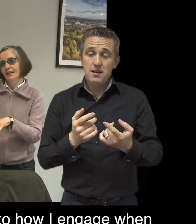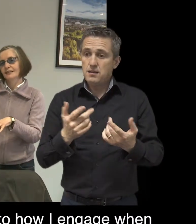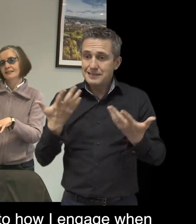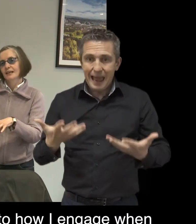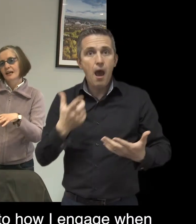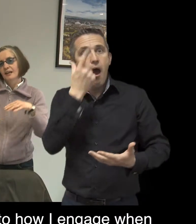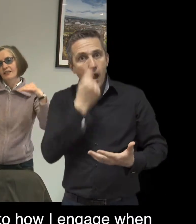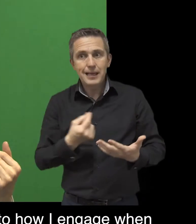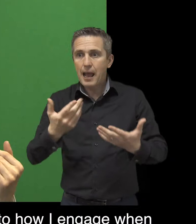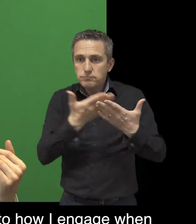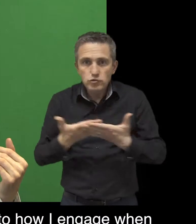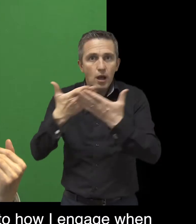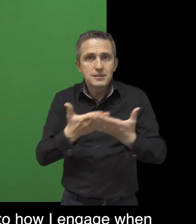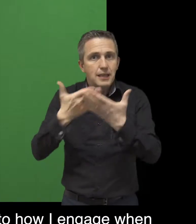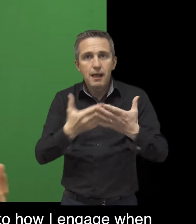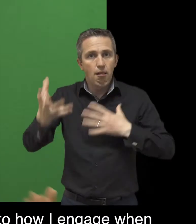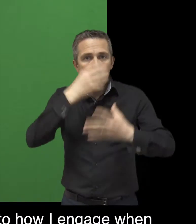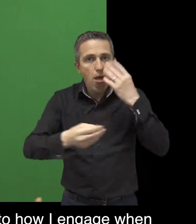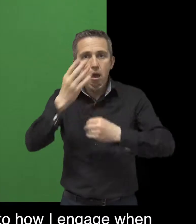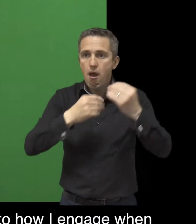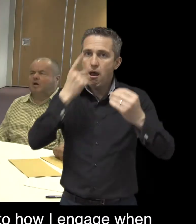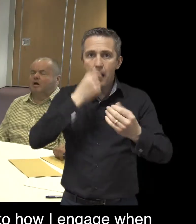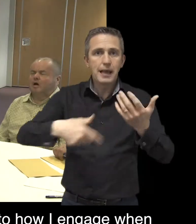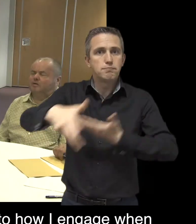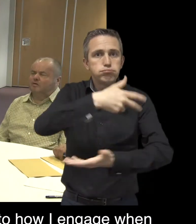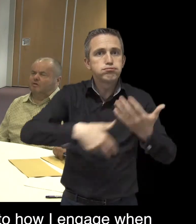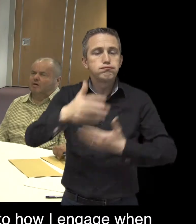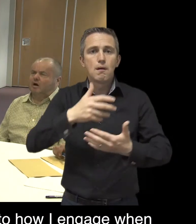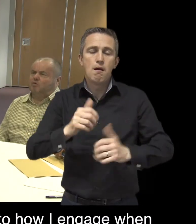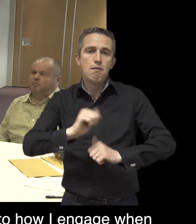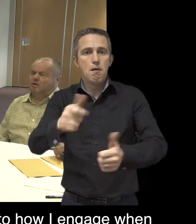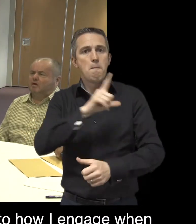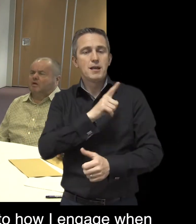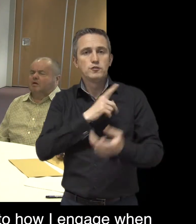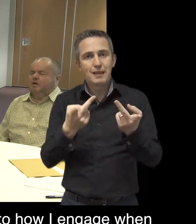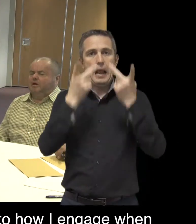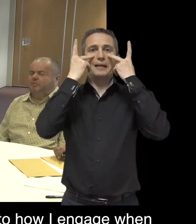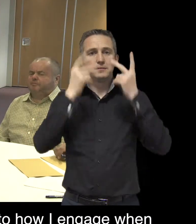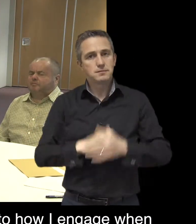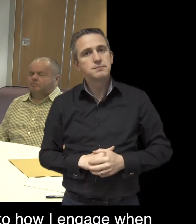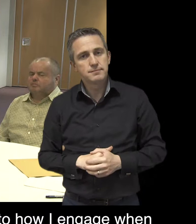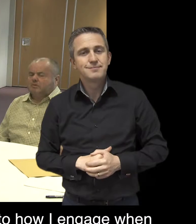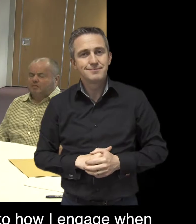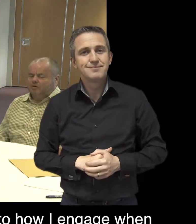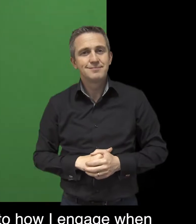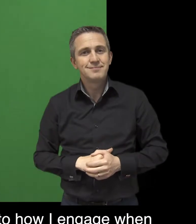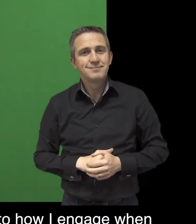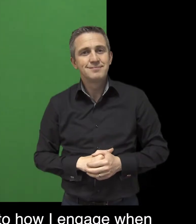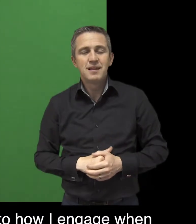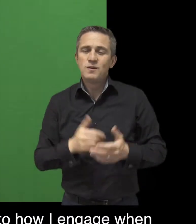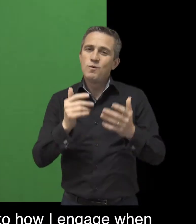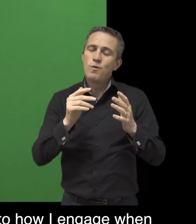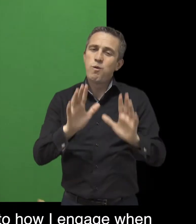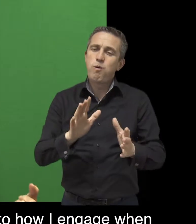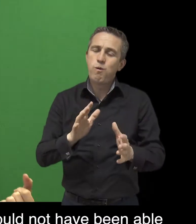made such a difference into how I engage when I am outside. I mean, it's very difficult to